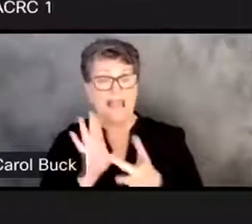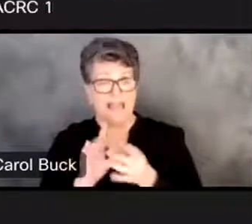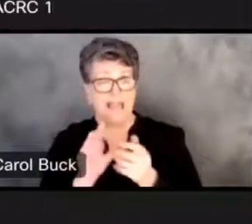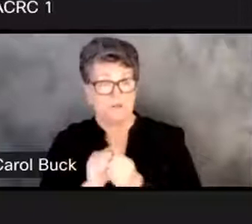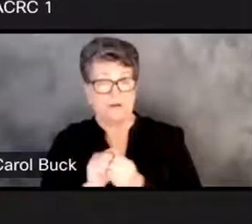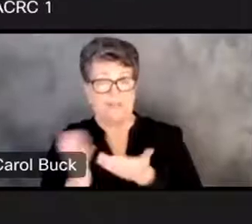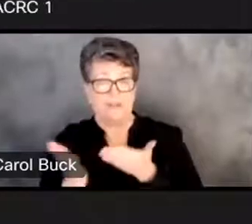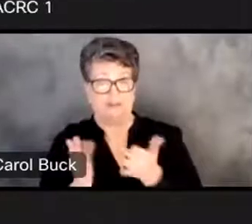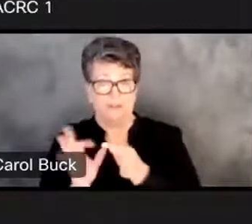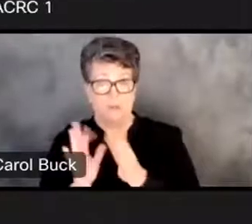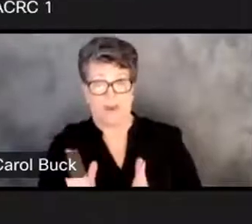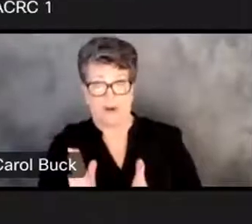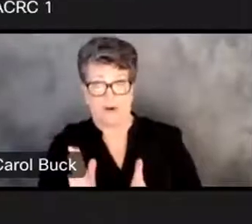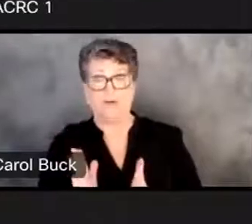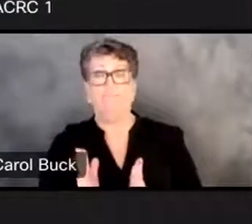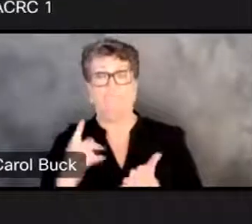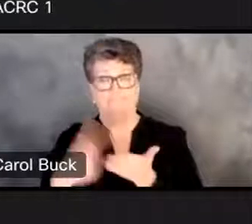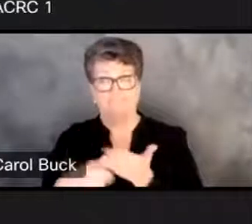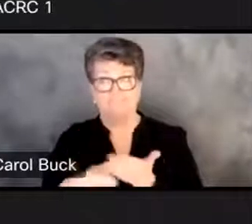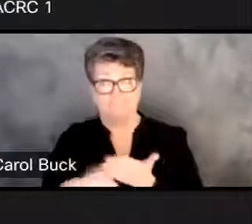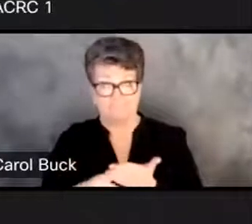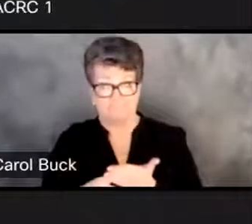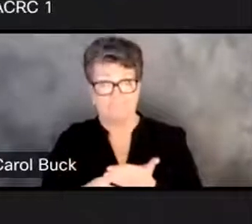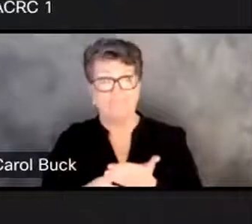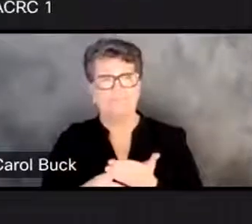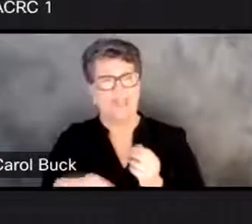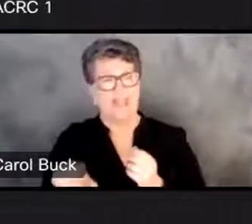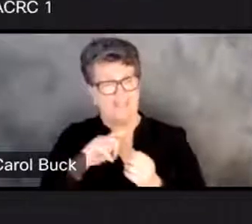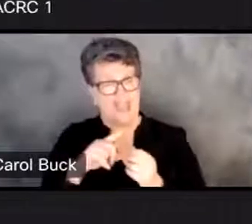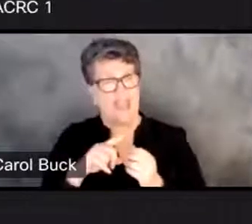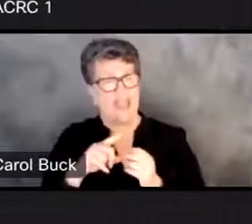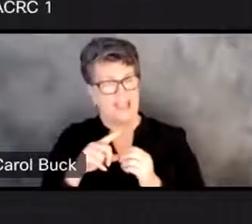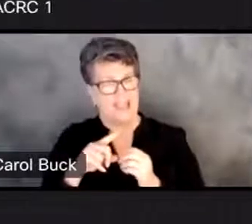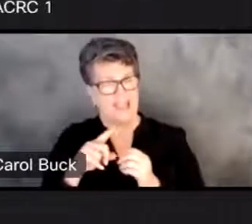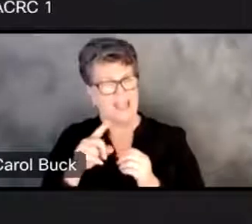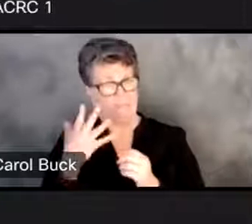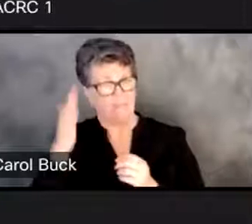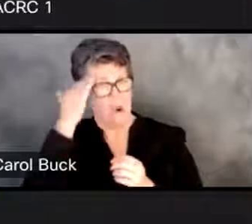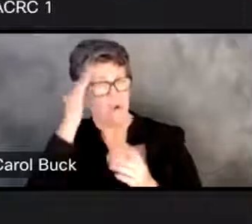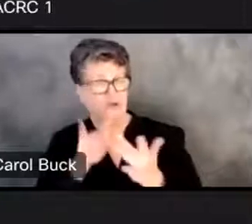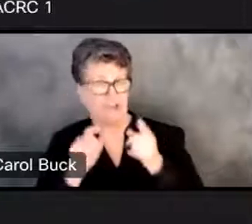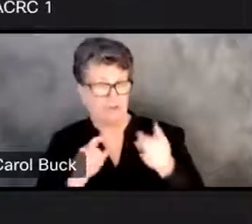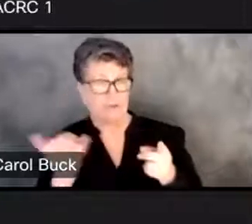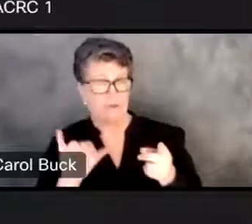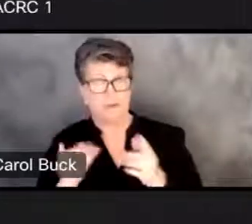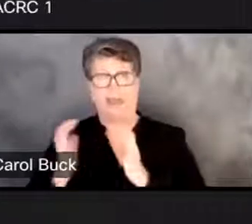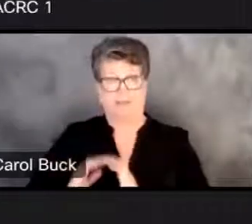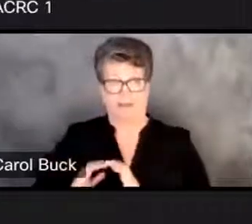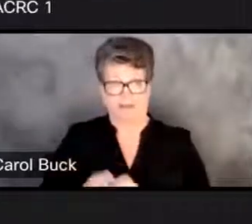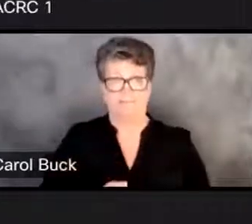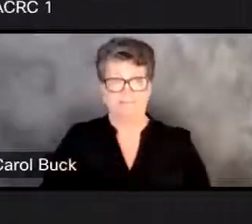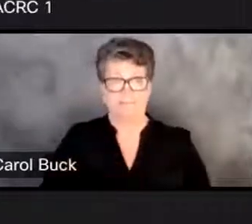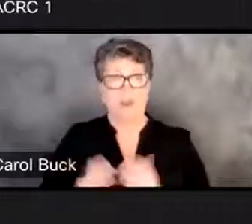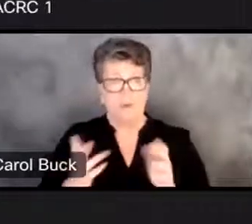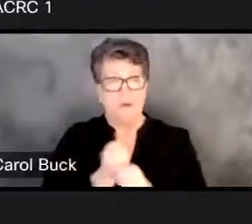service coordinators, have that discussion. They've been advised to reach out to you as well and the client. Again, we